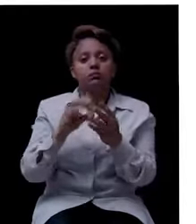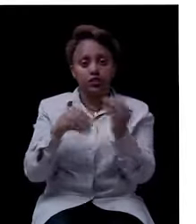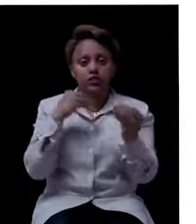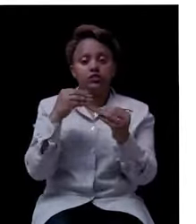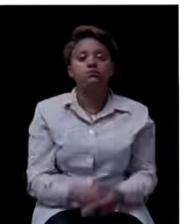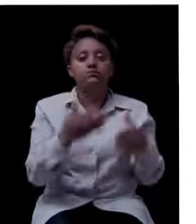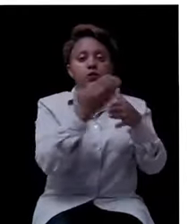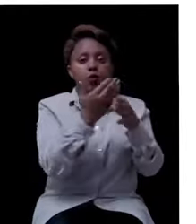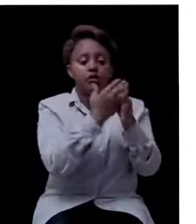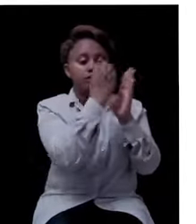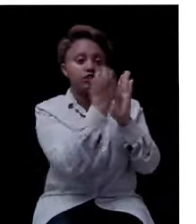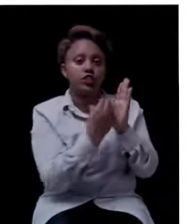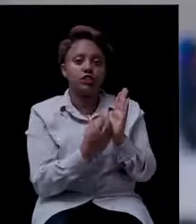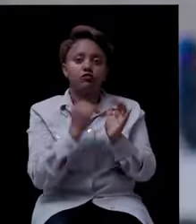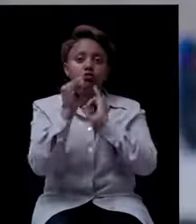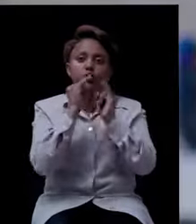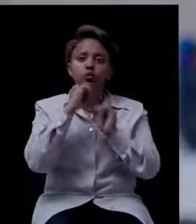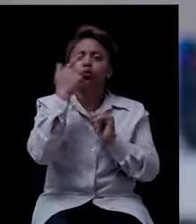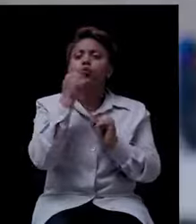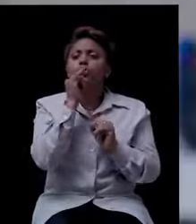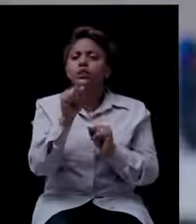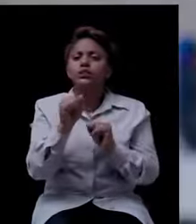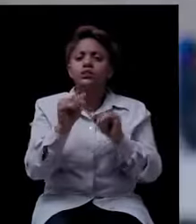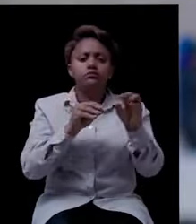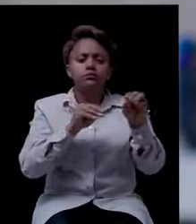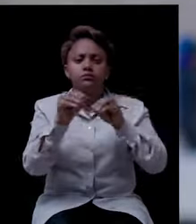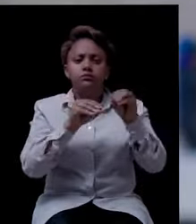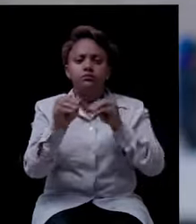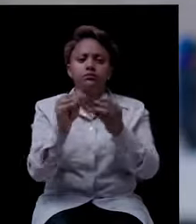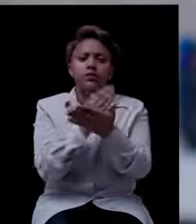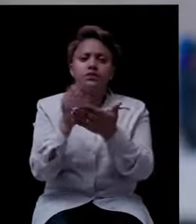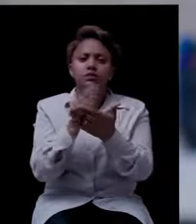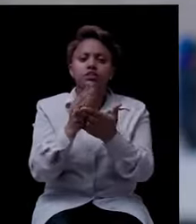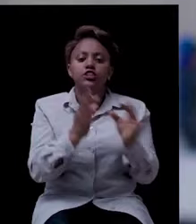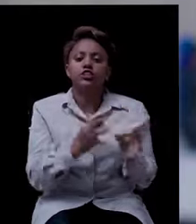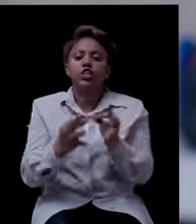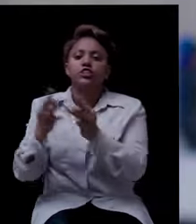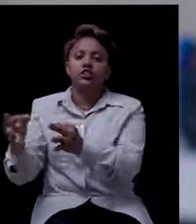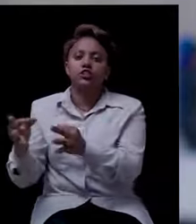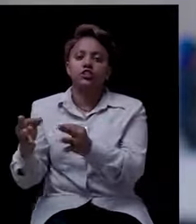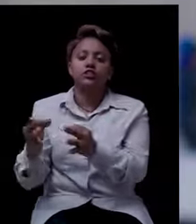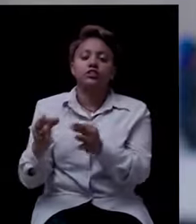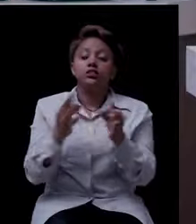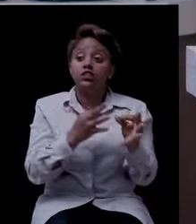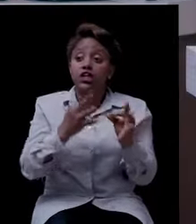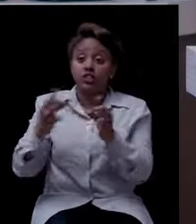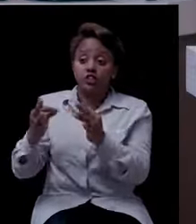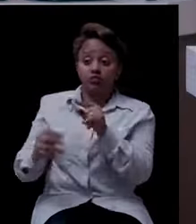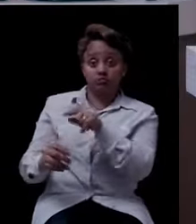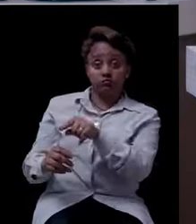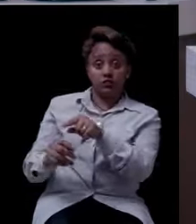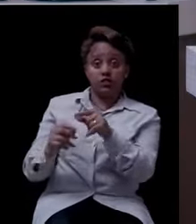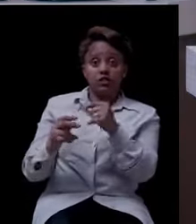of your recent purchase. Blocks store information about who is participating in transactions. And instead